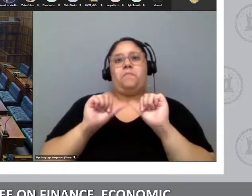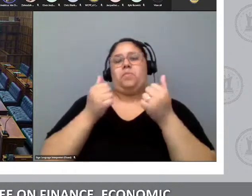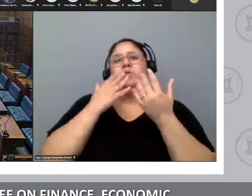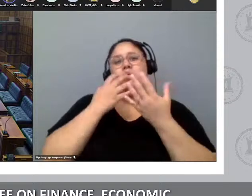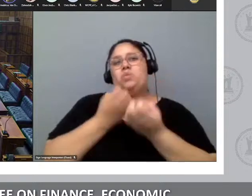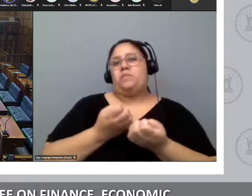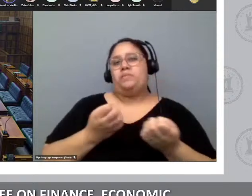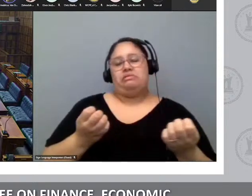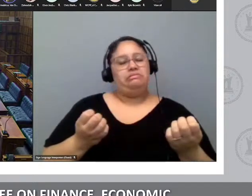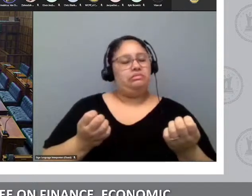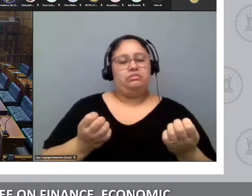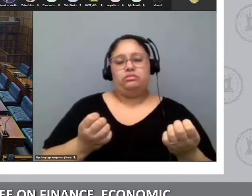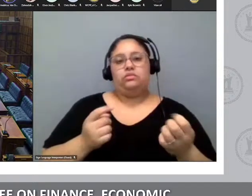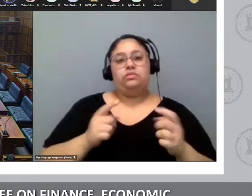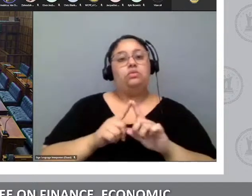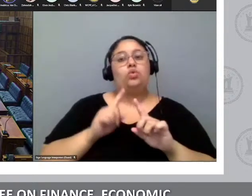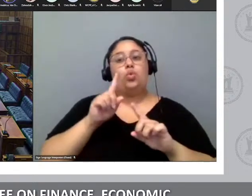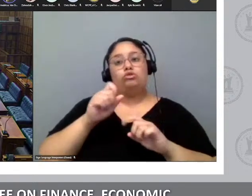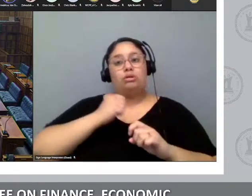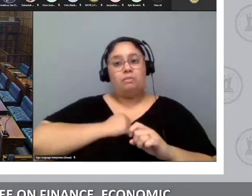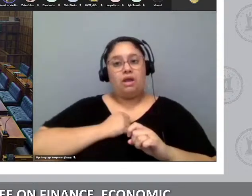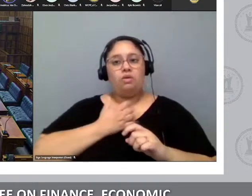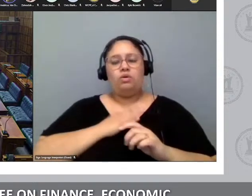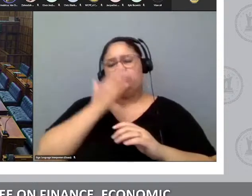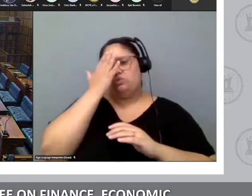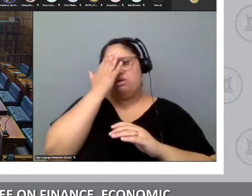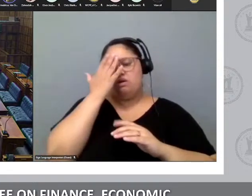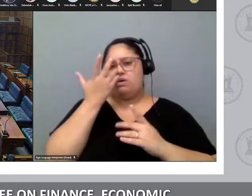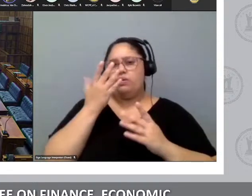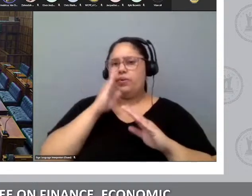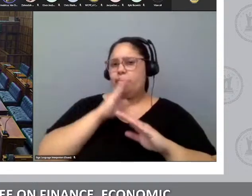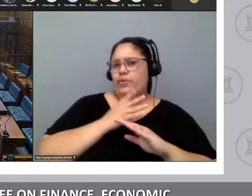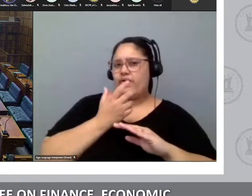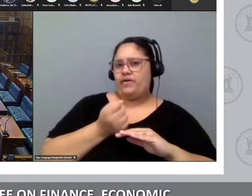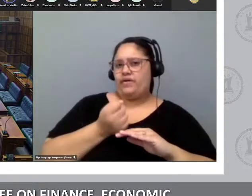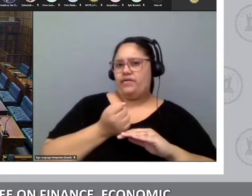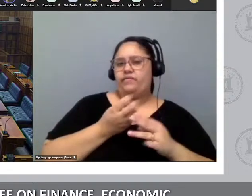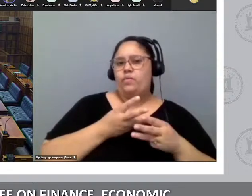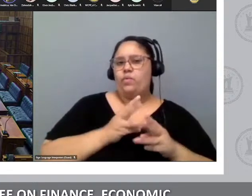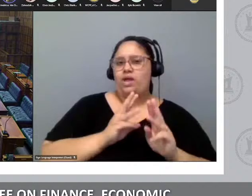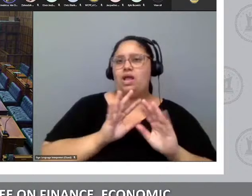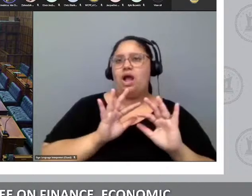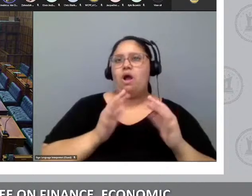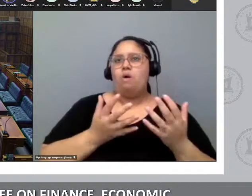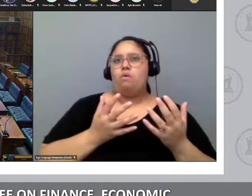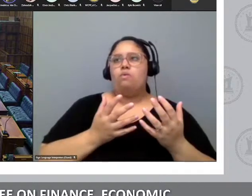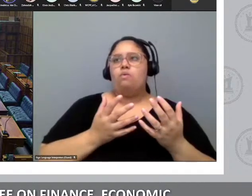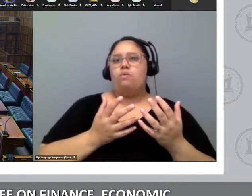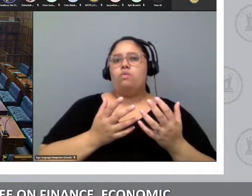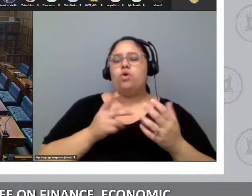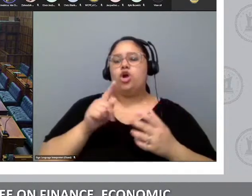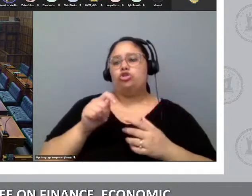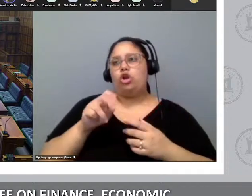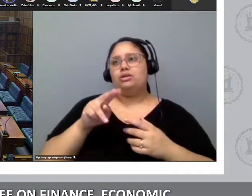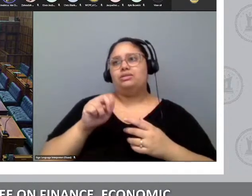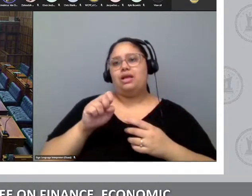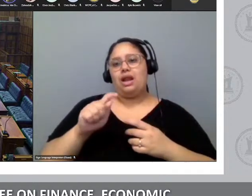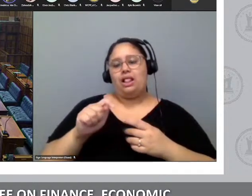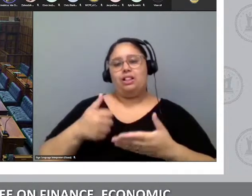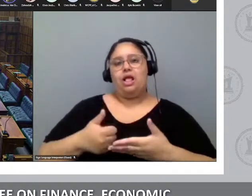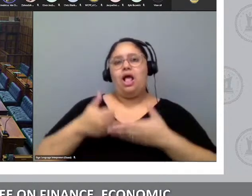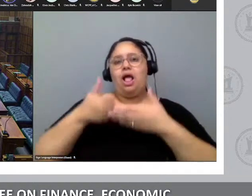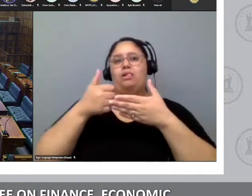equipment and my question is just is there then no way in which transet could be